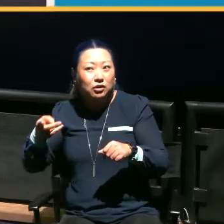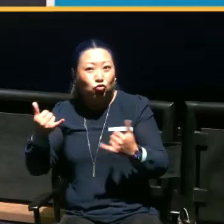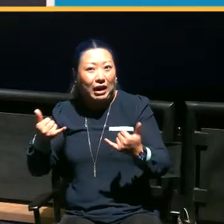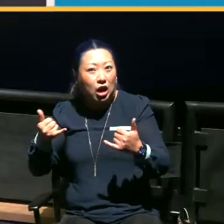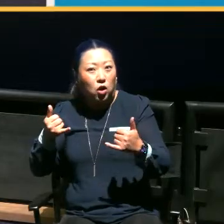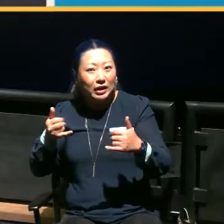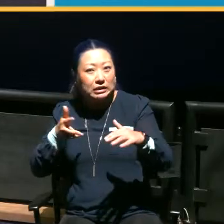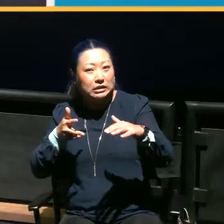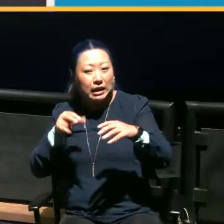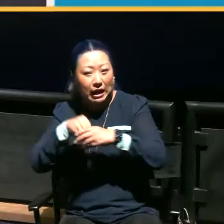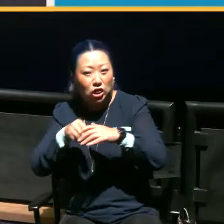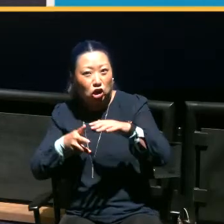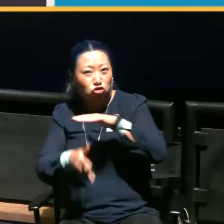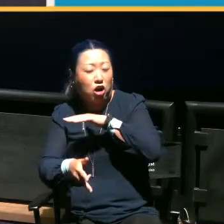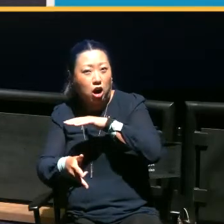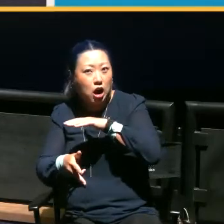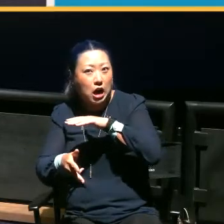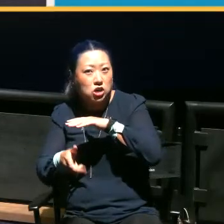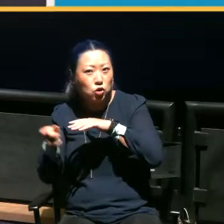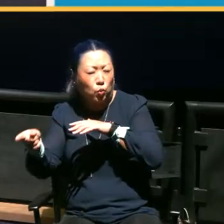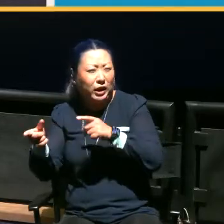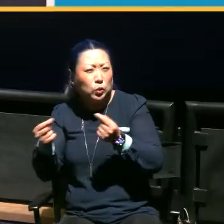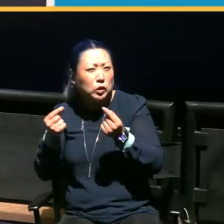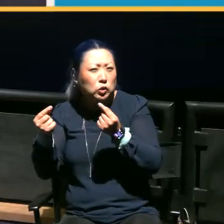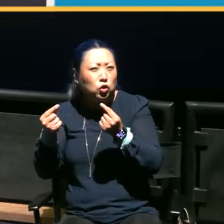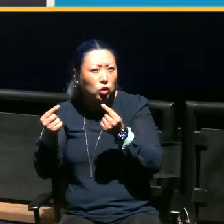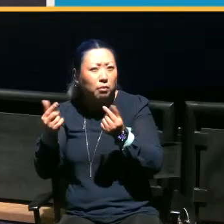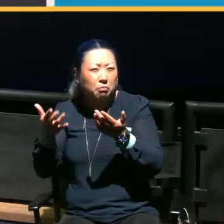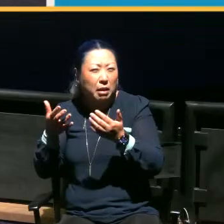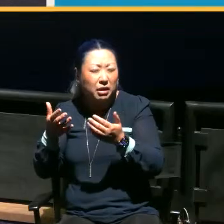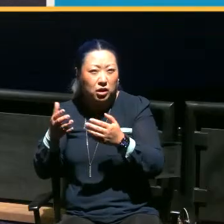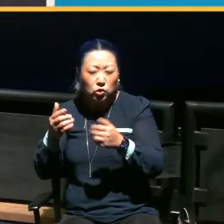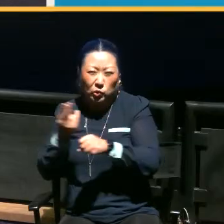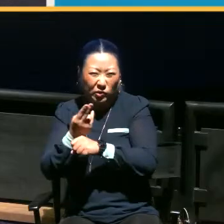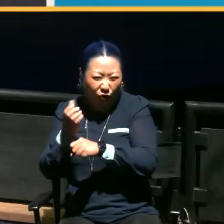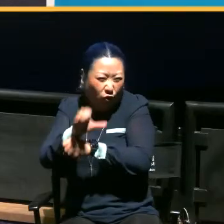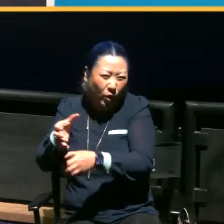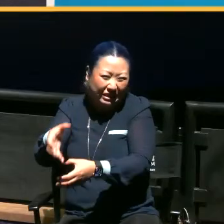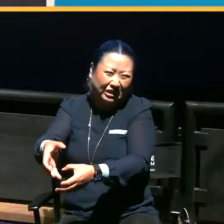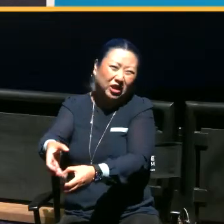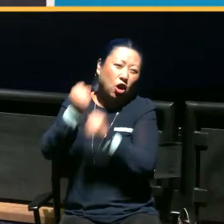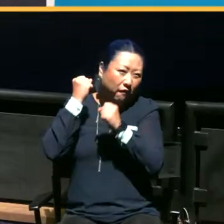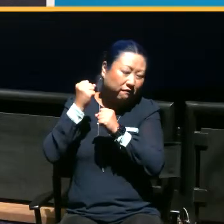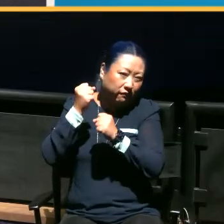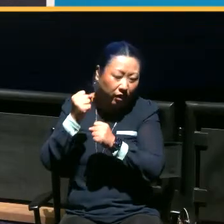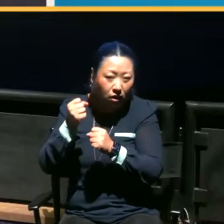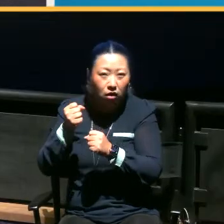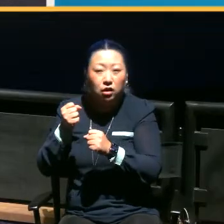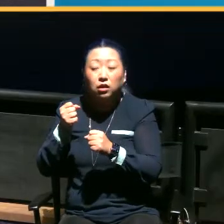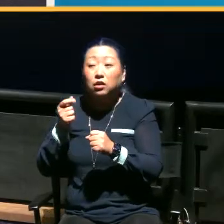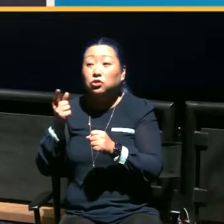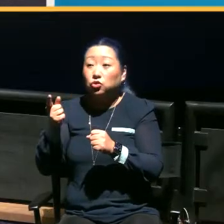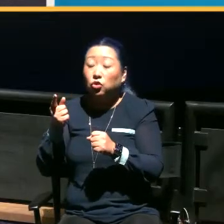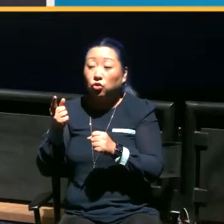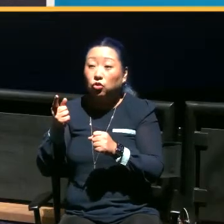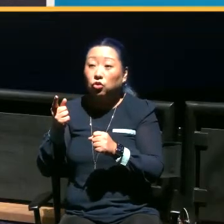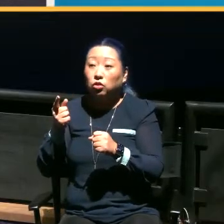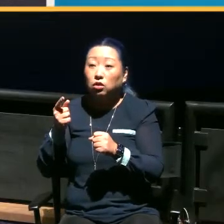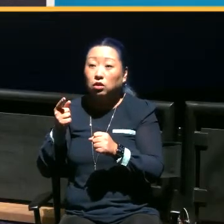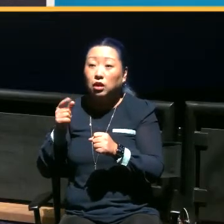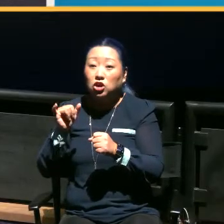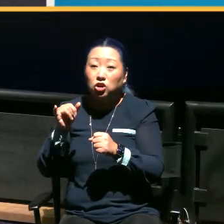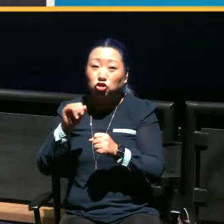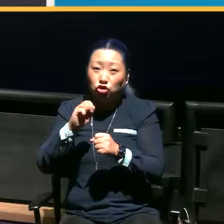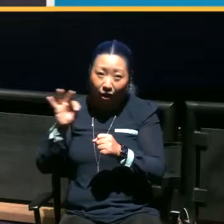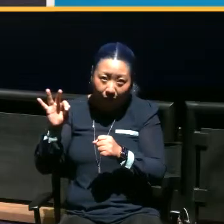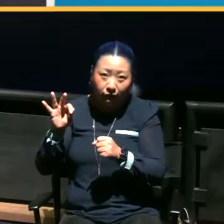he said, maybe brute force is the way to go. I would just try to rip that thing off because it's loose at the top. And he called up to Jeff Rodden and a bunch of the